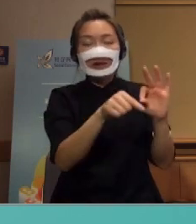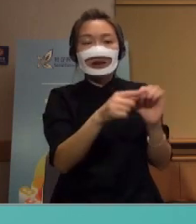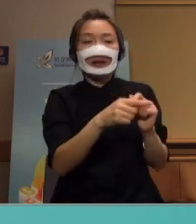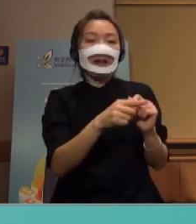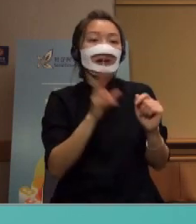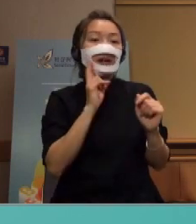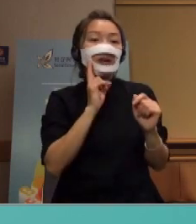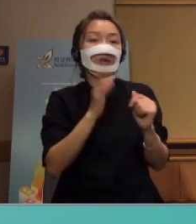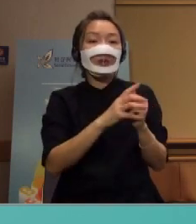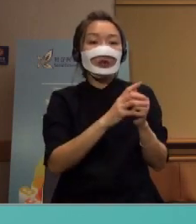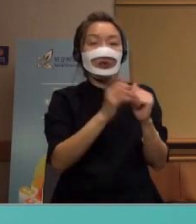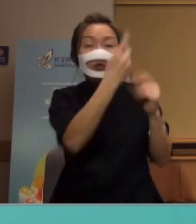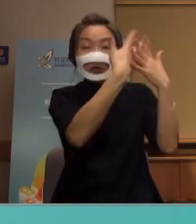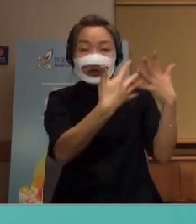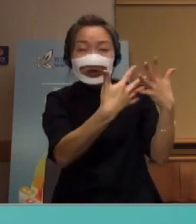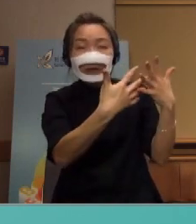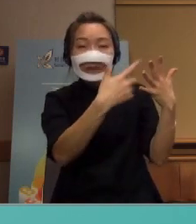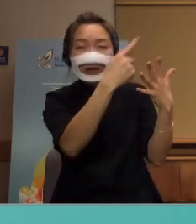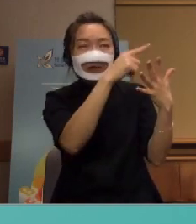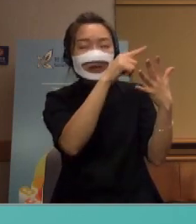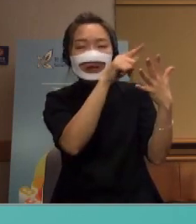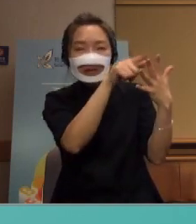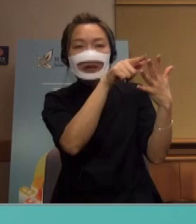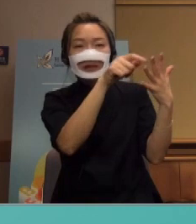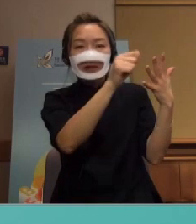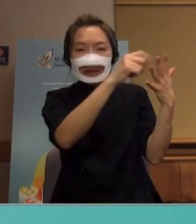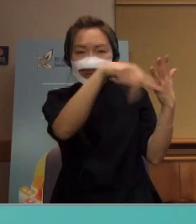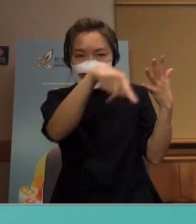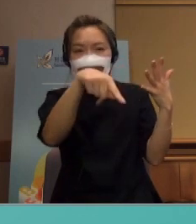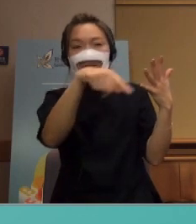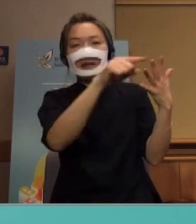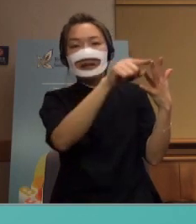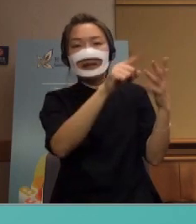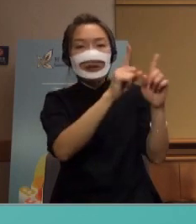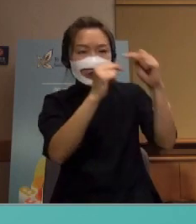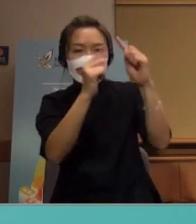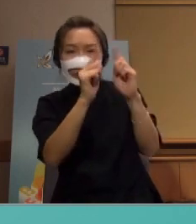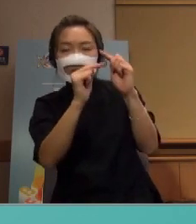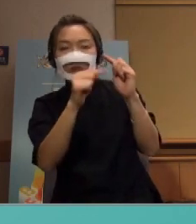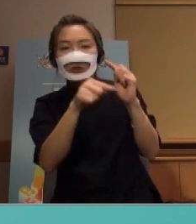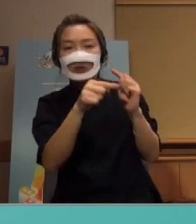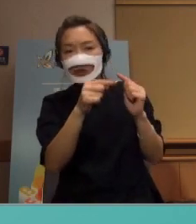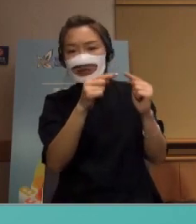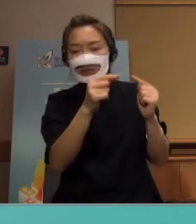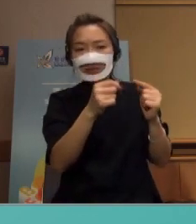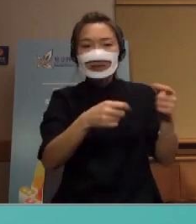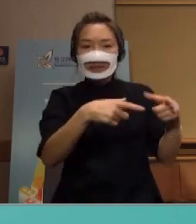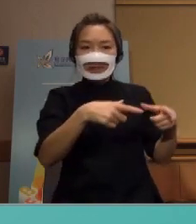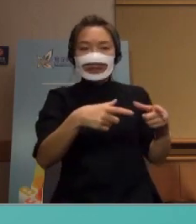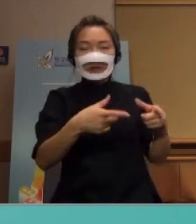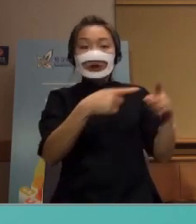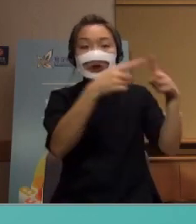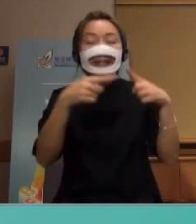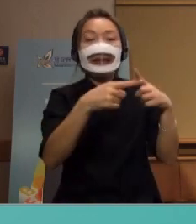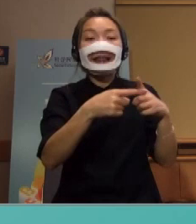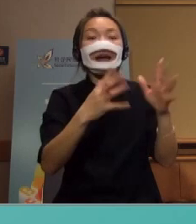fits into a lot of the consumer spending, credit card, hotel booking, travel, And that way, actually, you can, every time you do something, you can